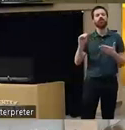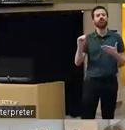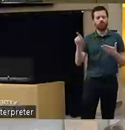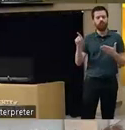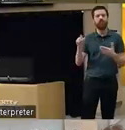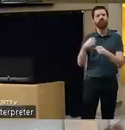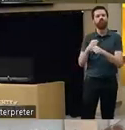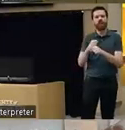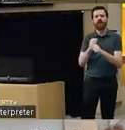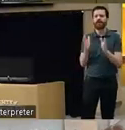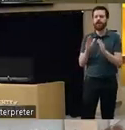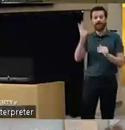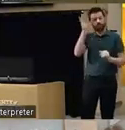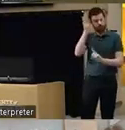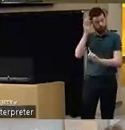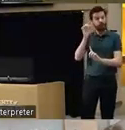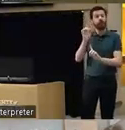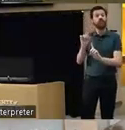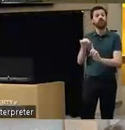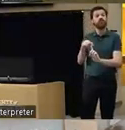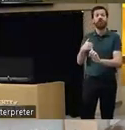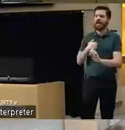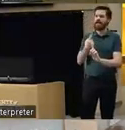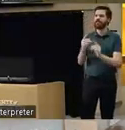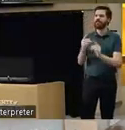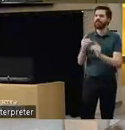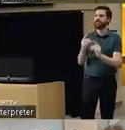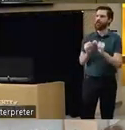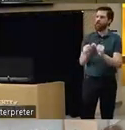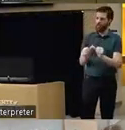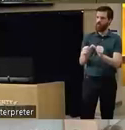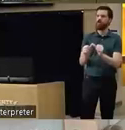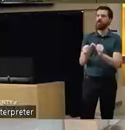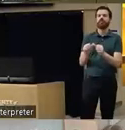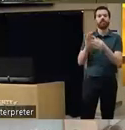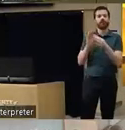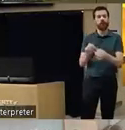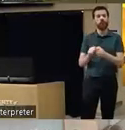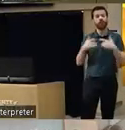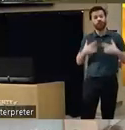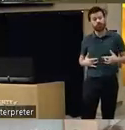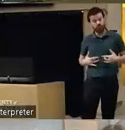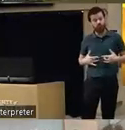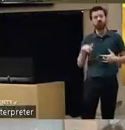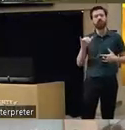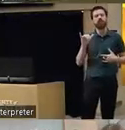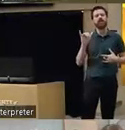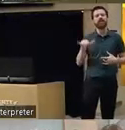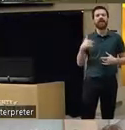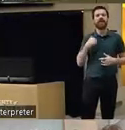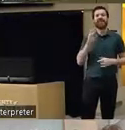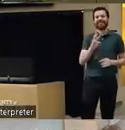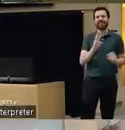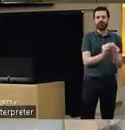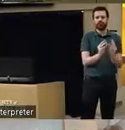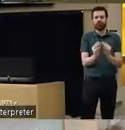mini fellowship in which we have a session ongoing now on depression that's over the course of 6 sessions,